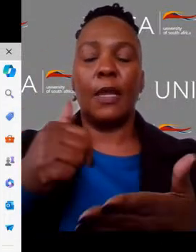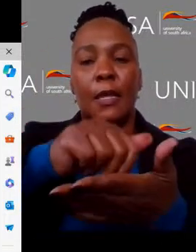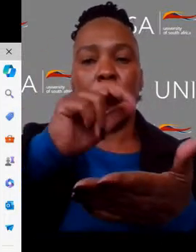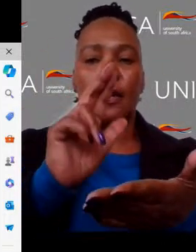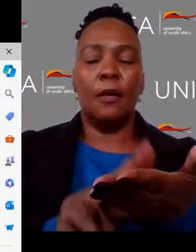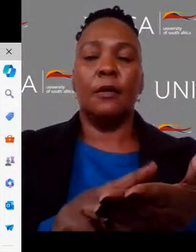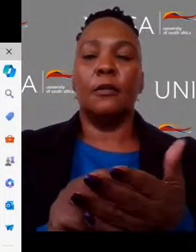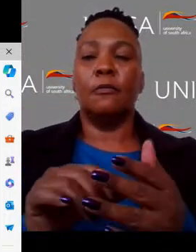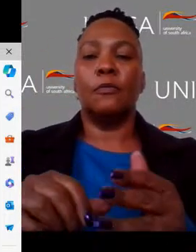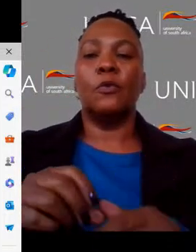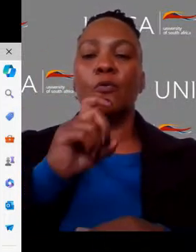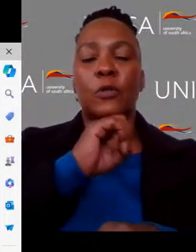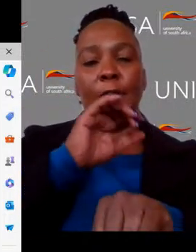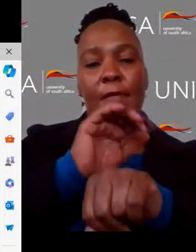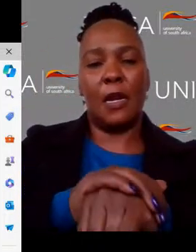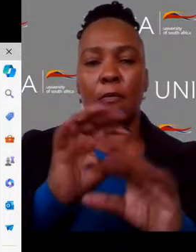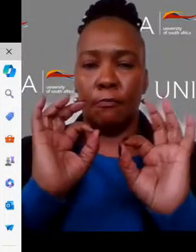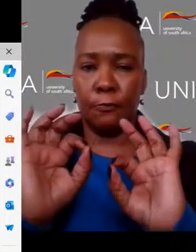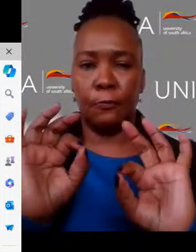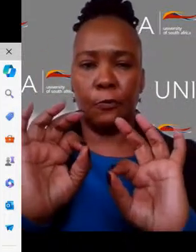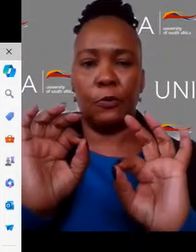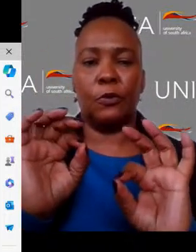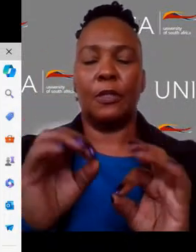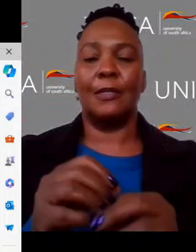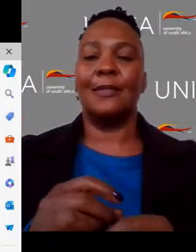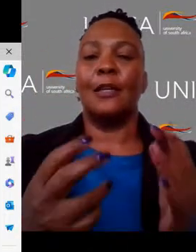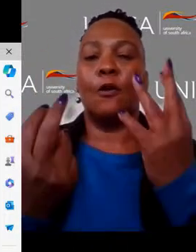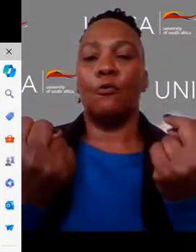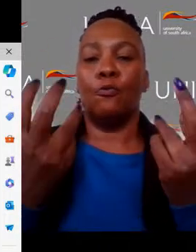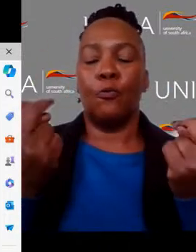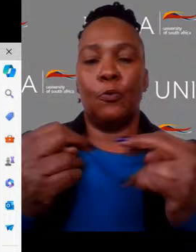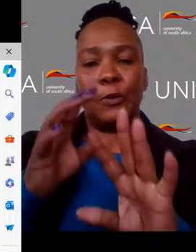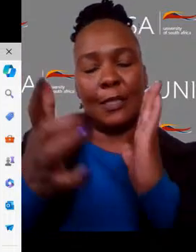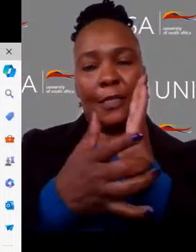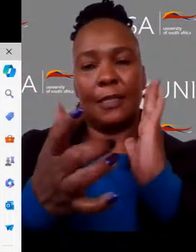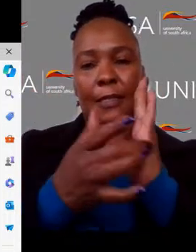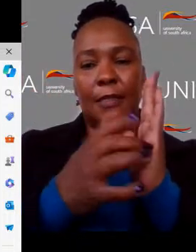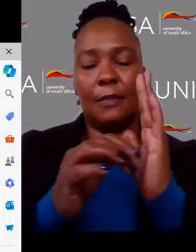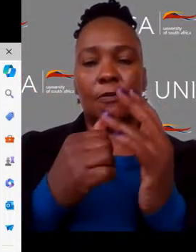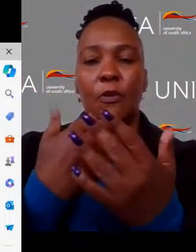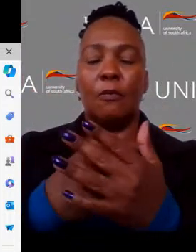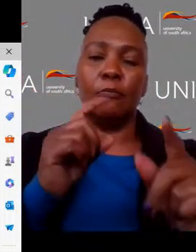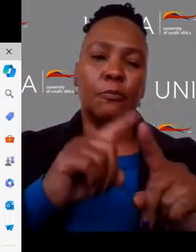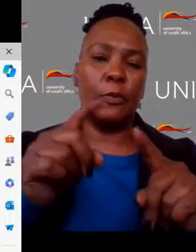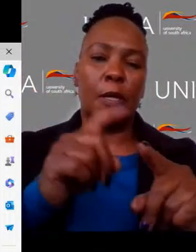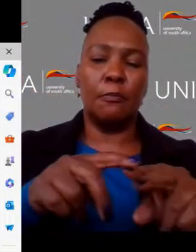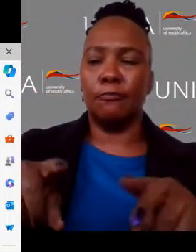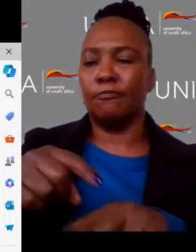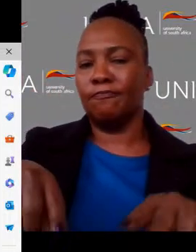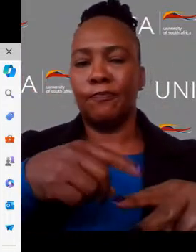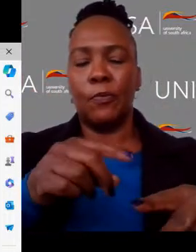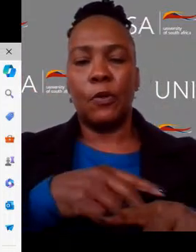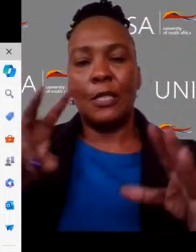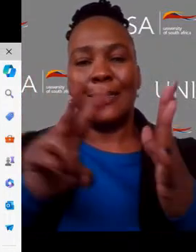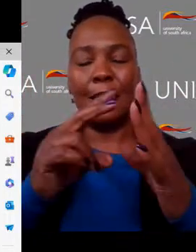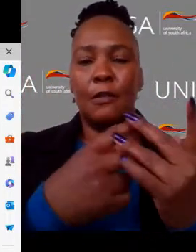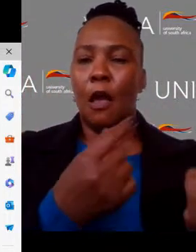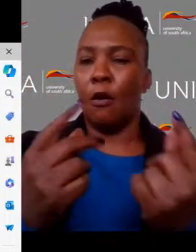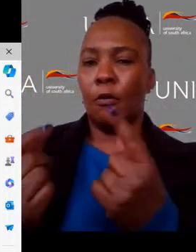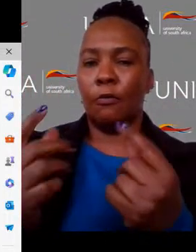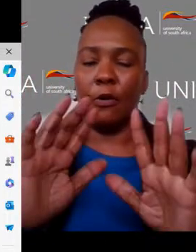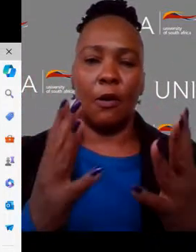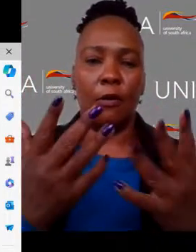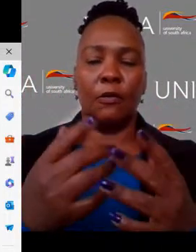really user-friendly. However, it is new technology and you have to play around with it a little bit. So by doing this